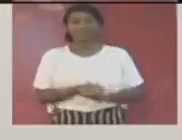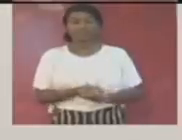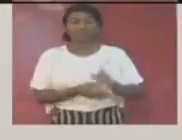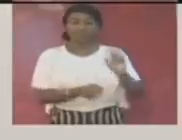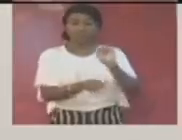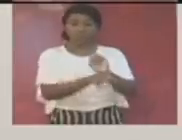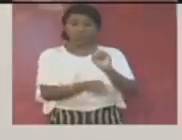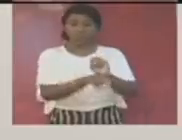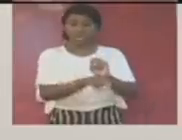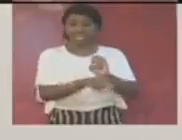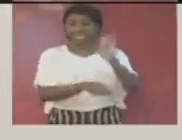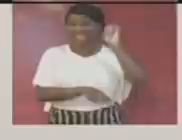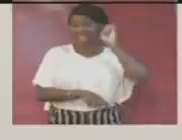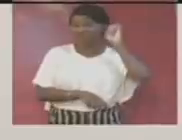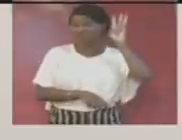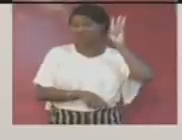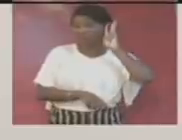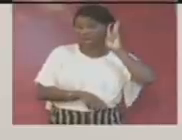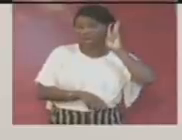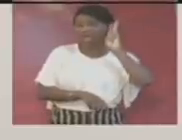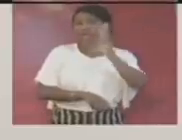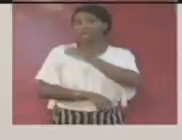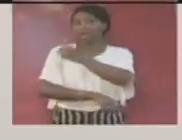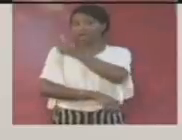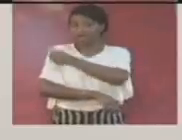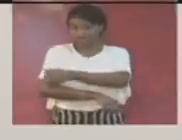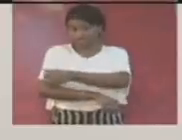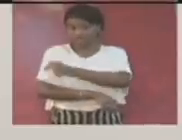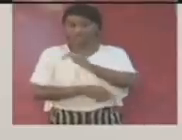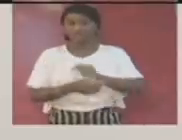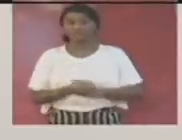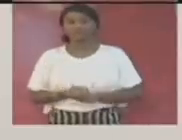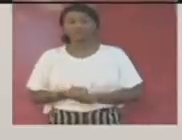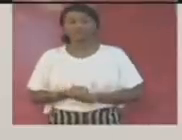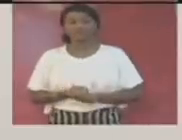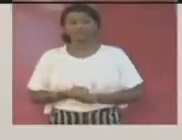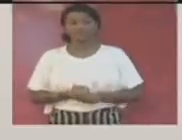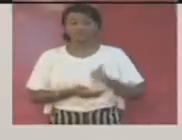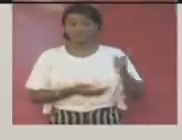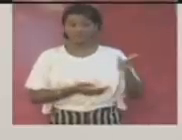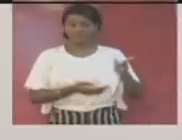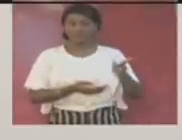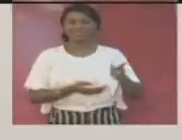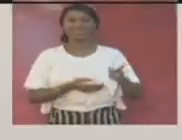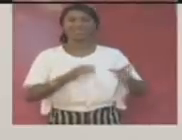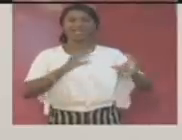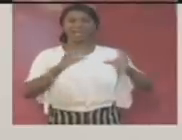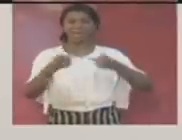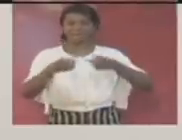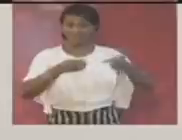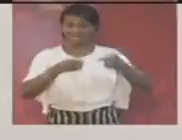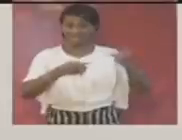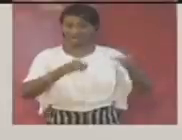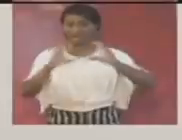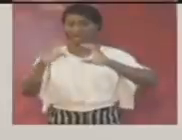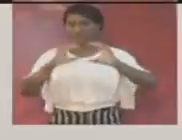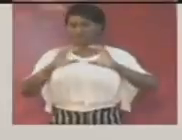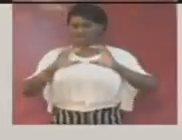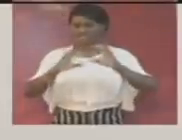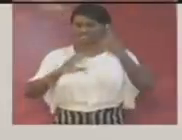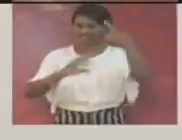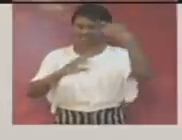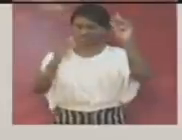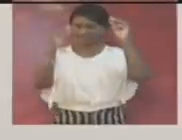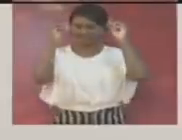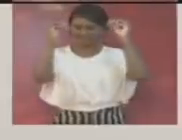Eric Williams Medical Sciences Complex. I am Candice Alcantara, Manager Corporate Communication at the Ministry